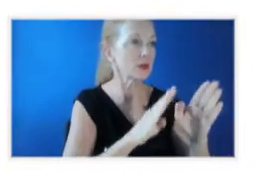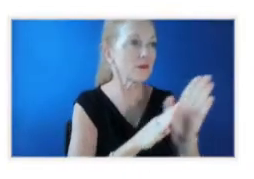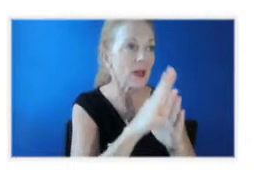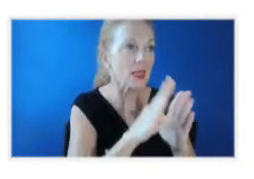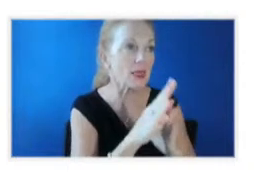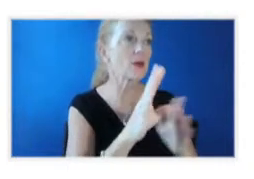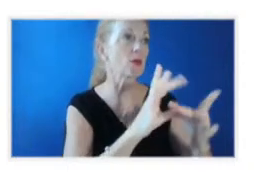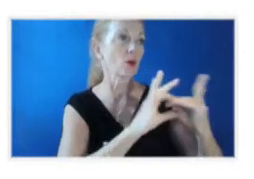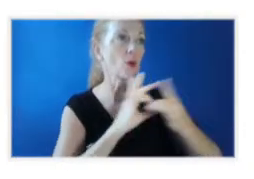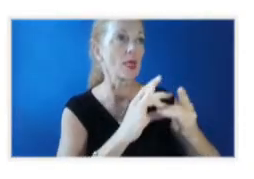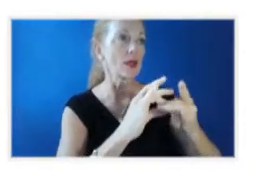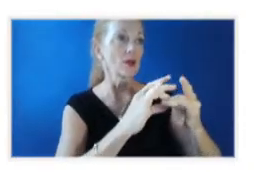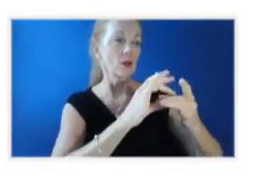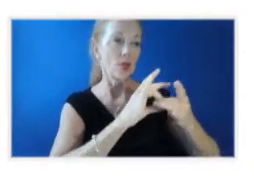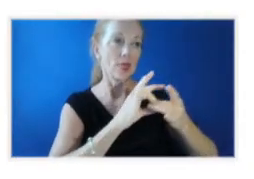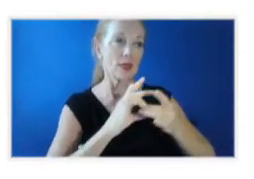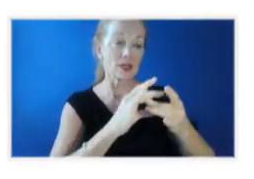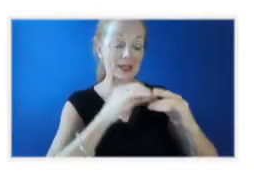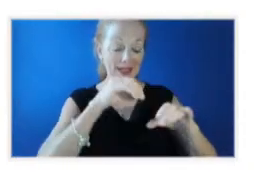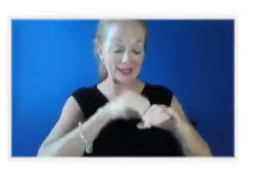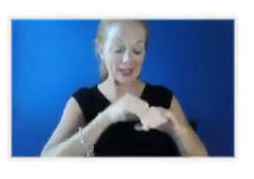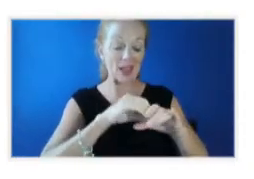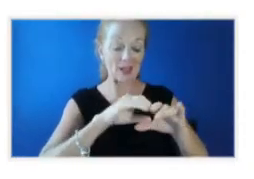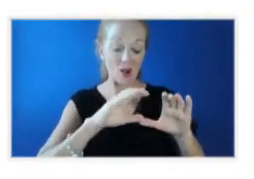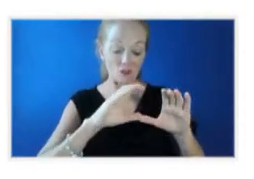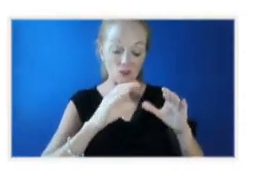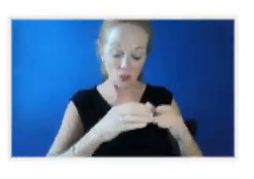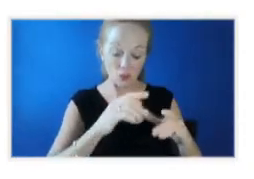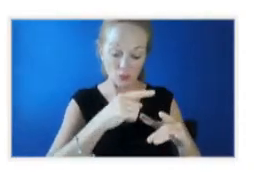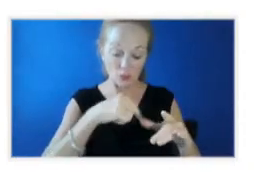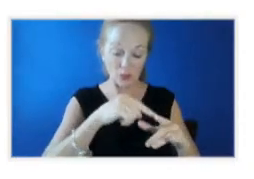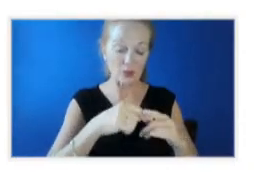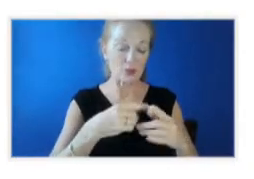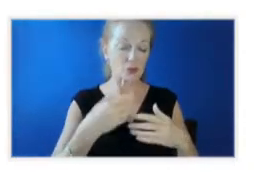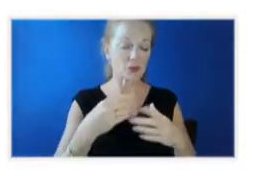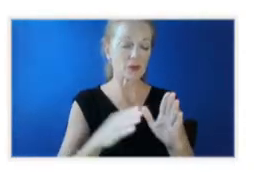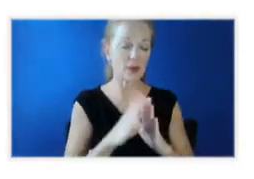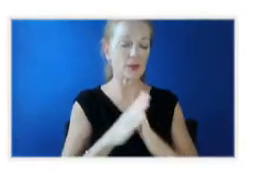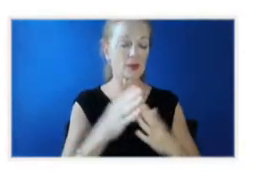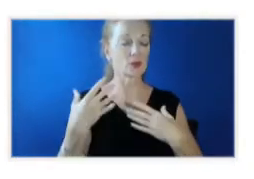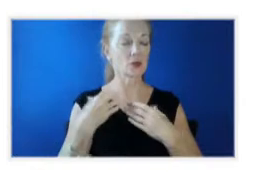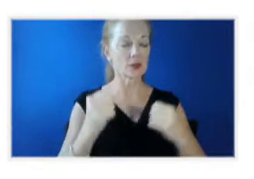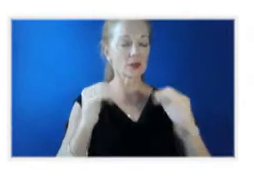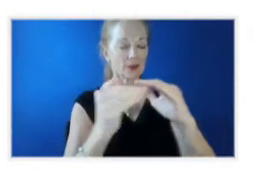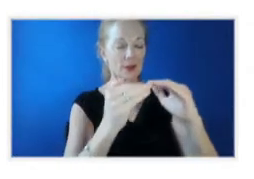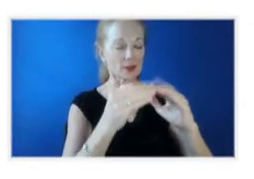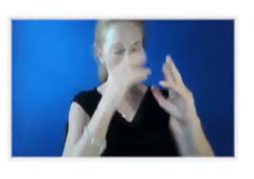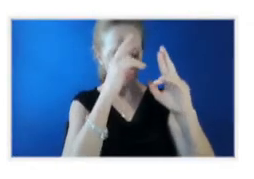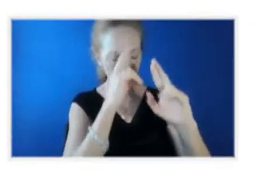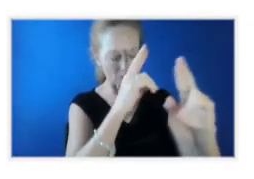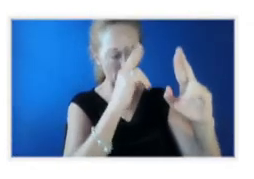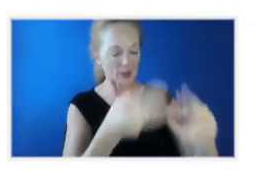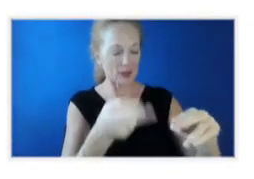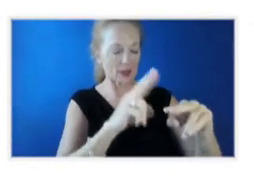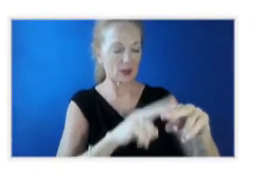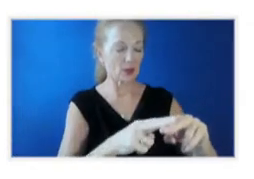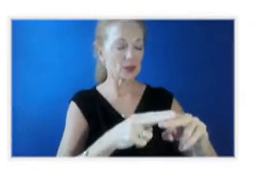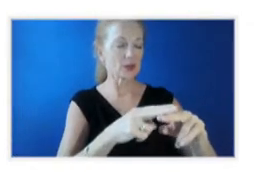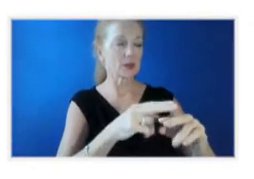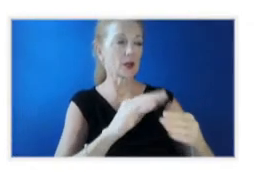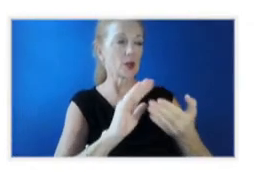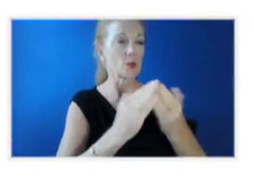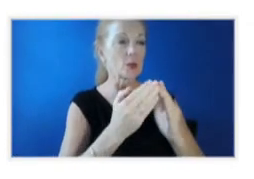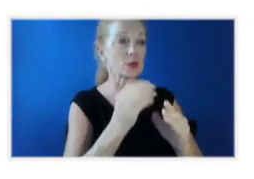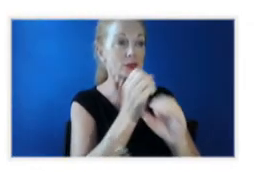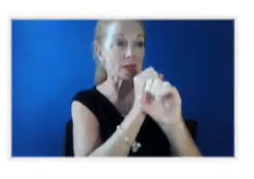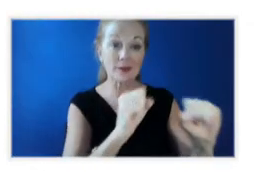within our organization and community to enhance trust, fairness, respect, to increase public safety. And our vision